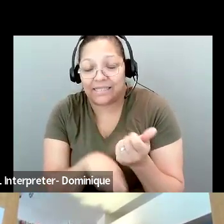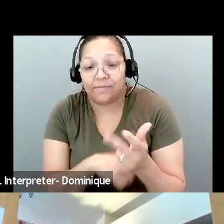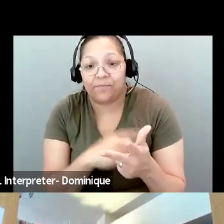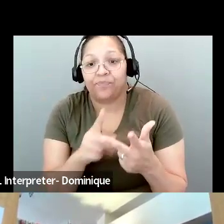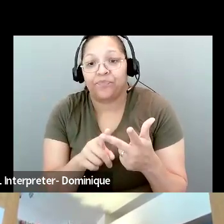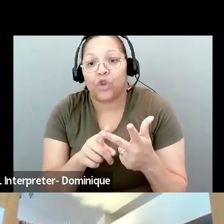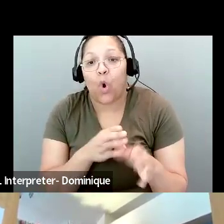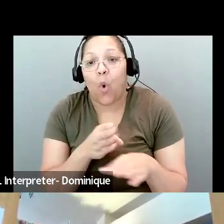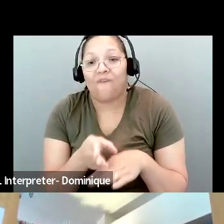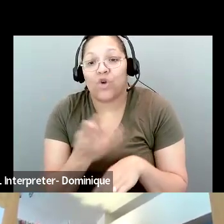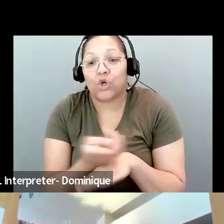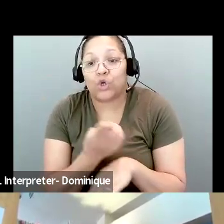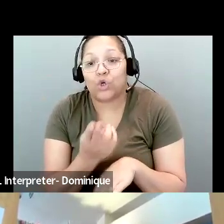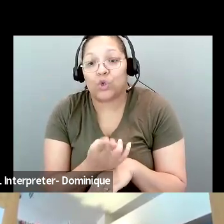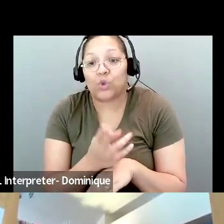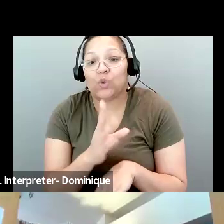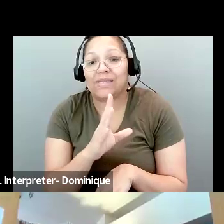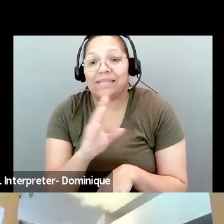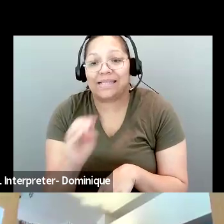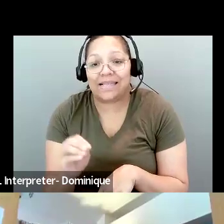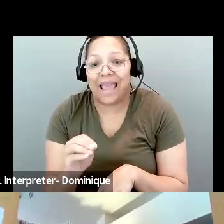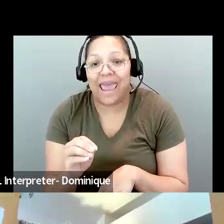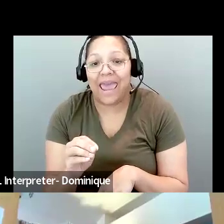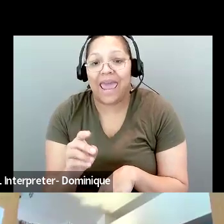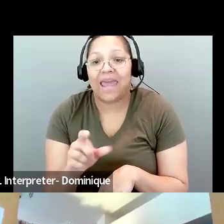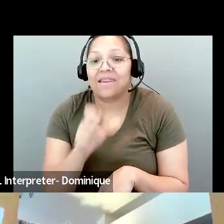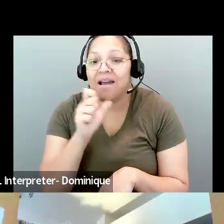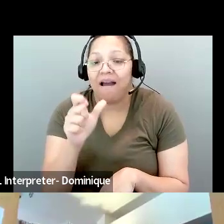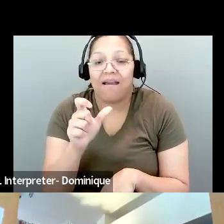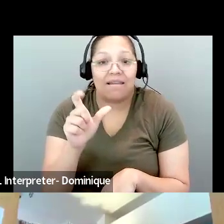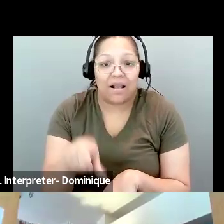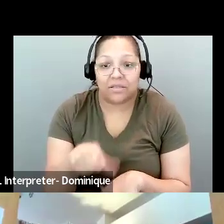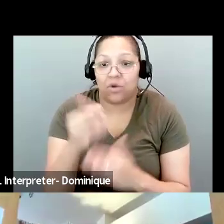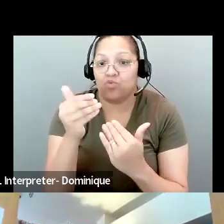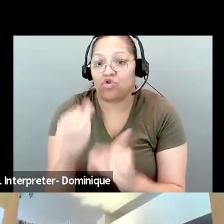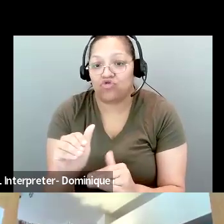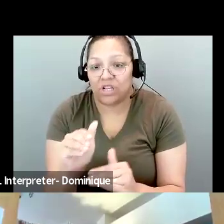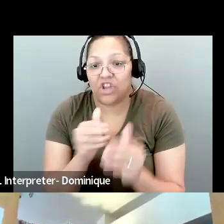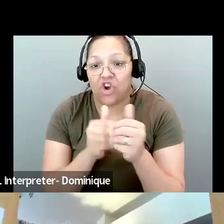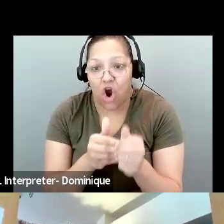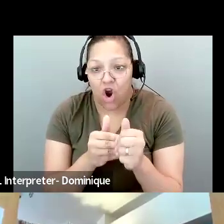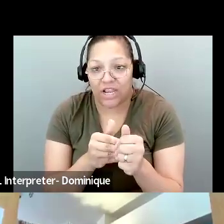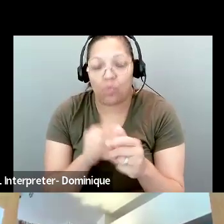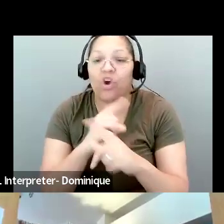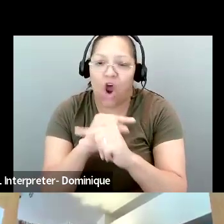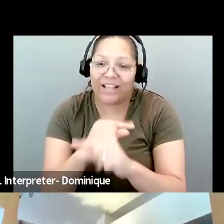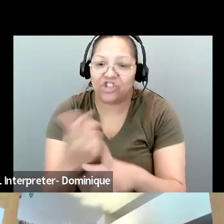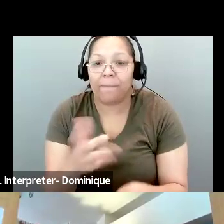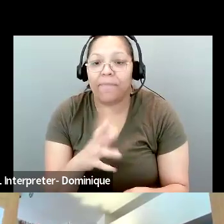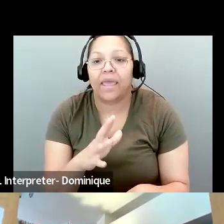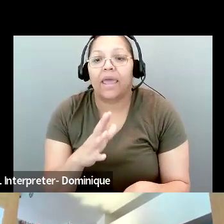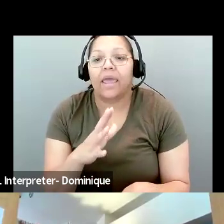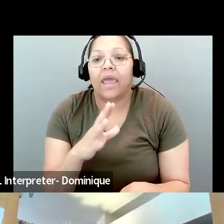Overused and unnecessary restrictive guardianships and supportive decision-making, then broadband accessibility in rural